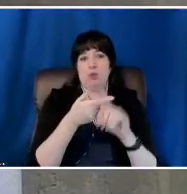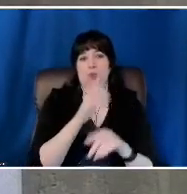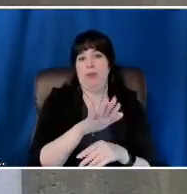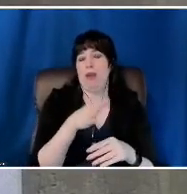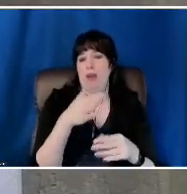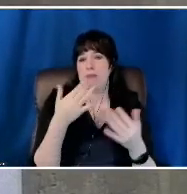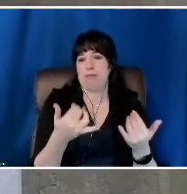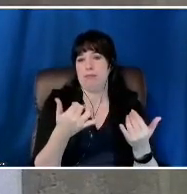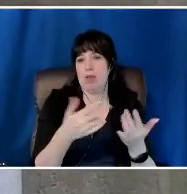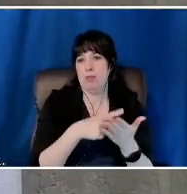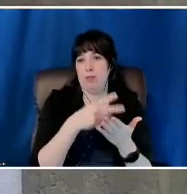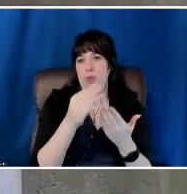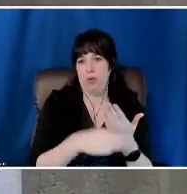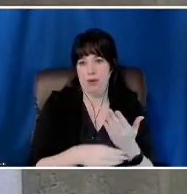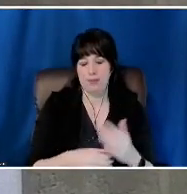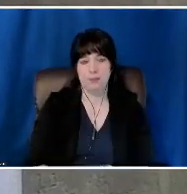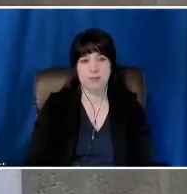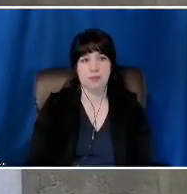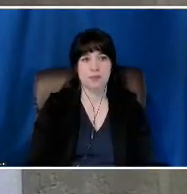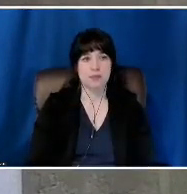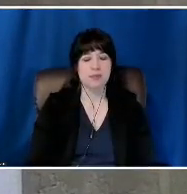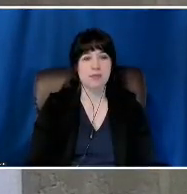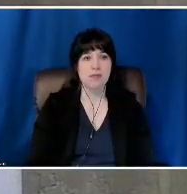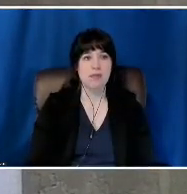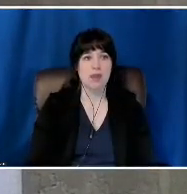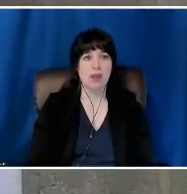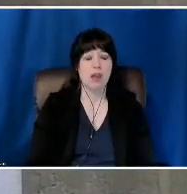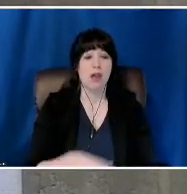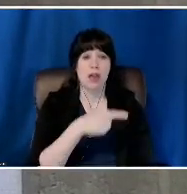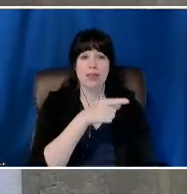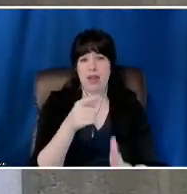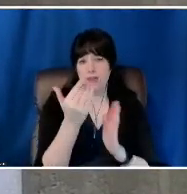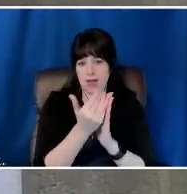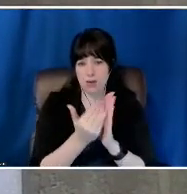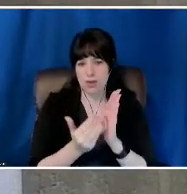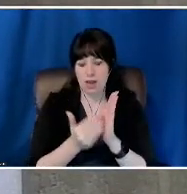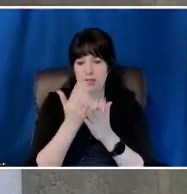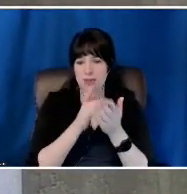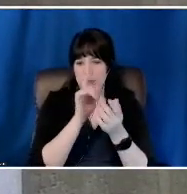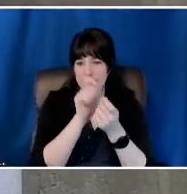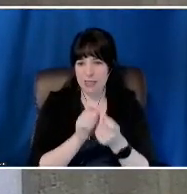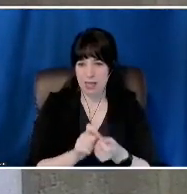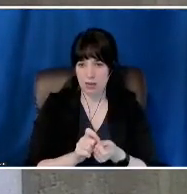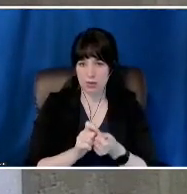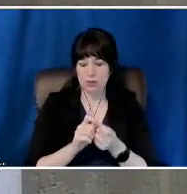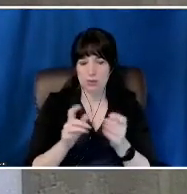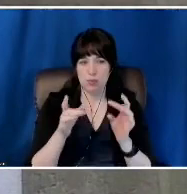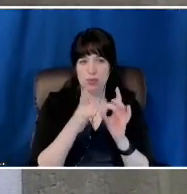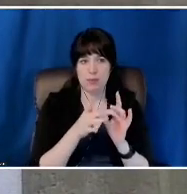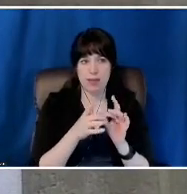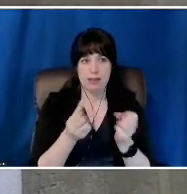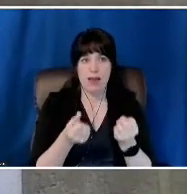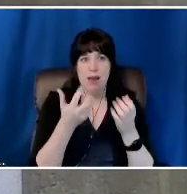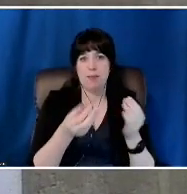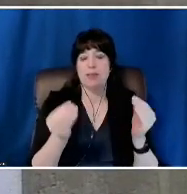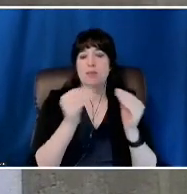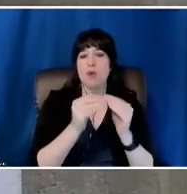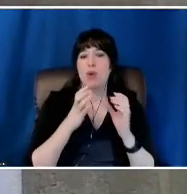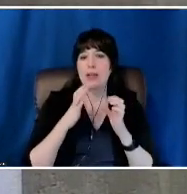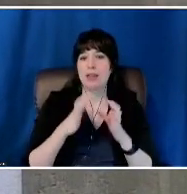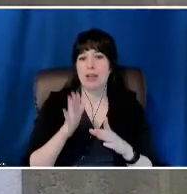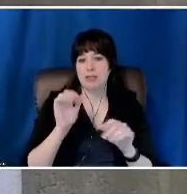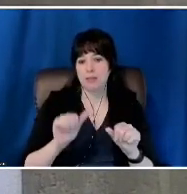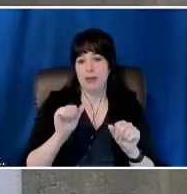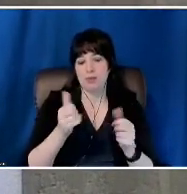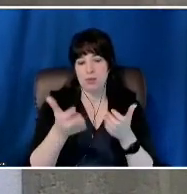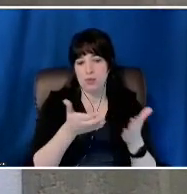existing program. I mean, they've outlined some details with respect to how many more clients served. These are all things we have